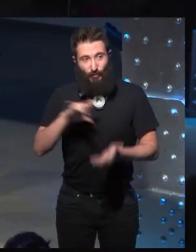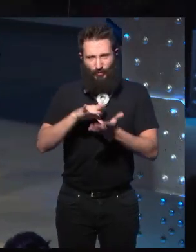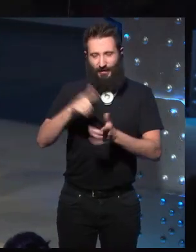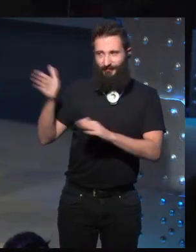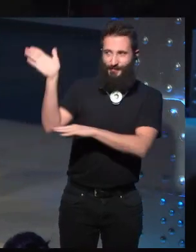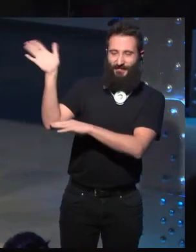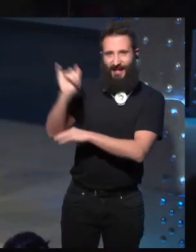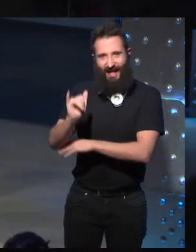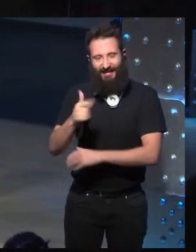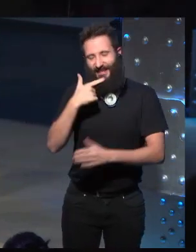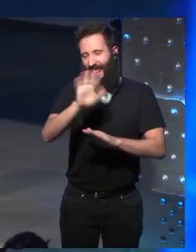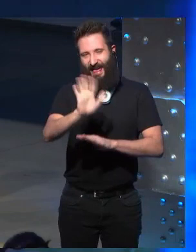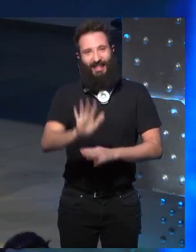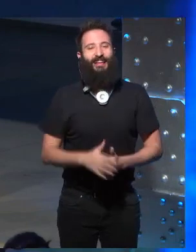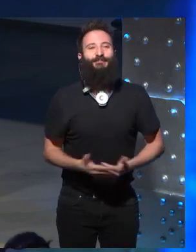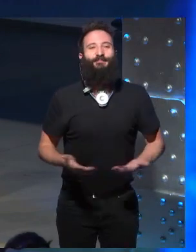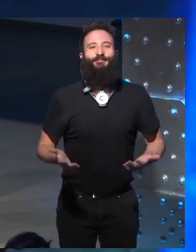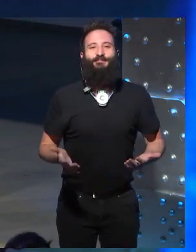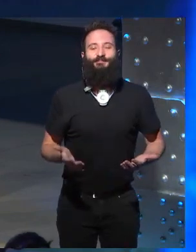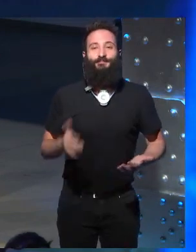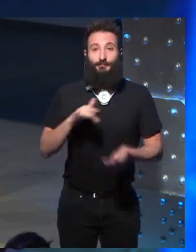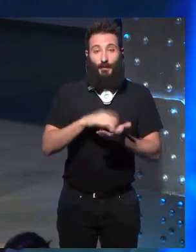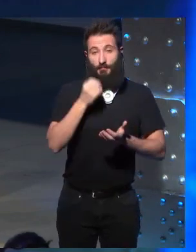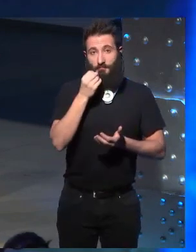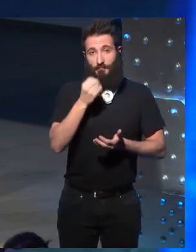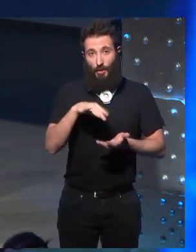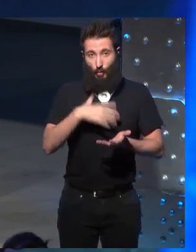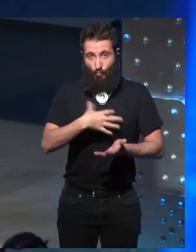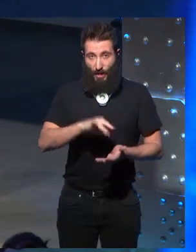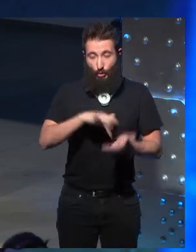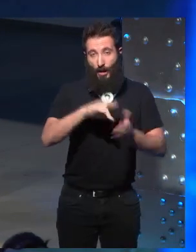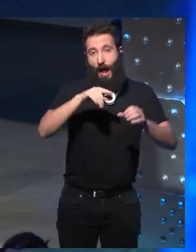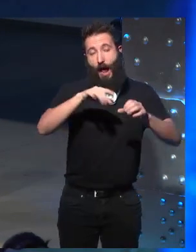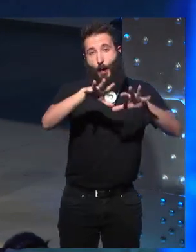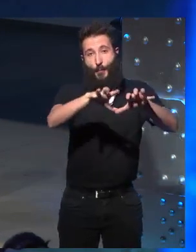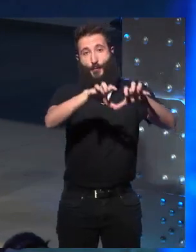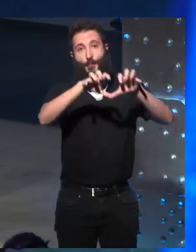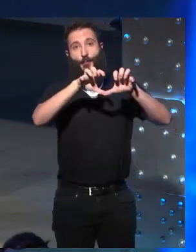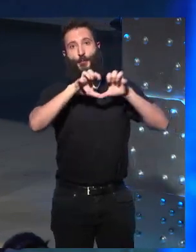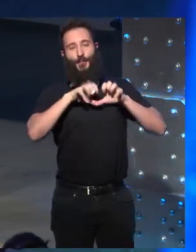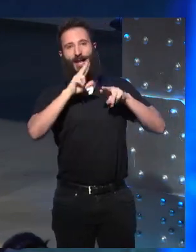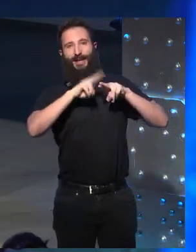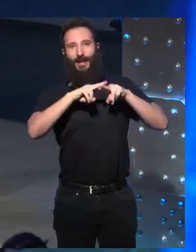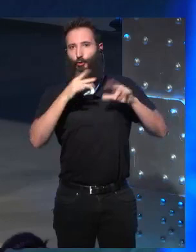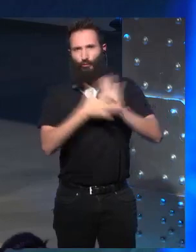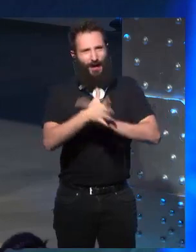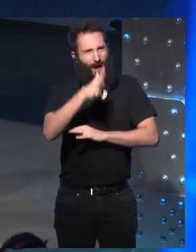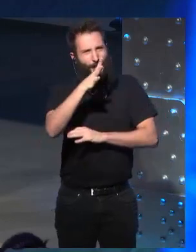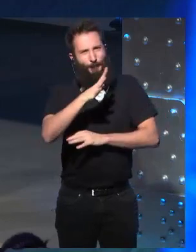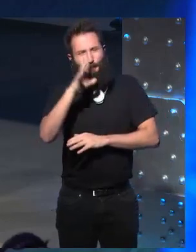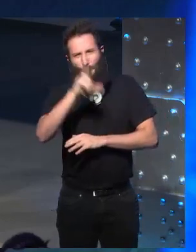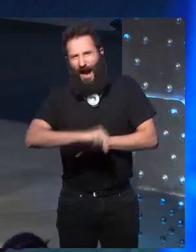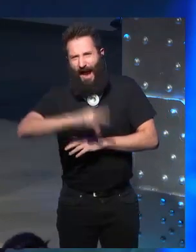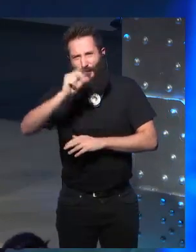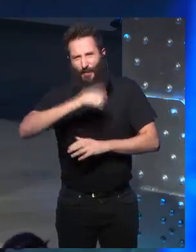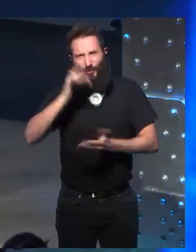So I can say one thing about black holes. They are fascinating because they look like beasts and monsters and stuff